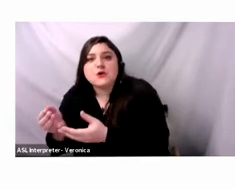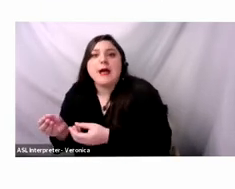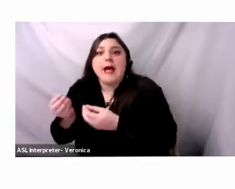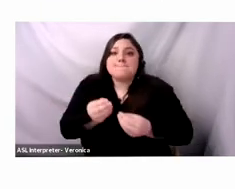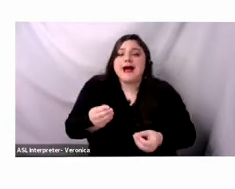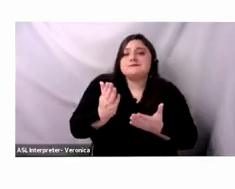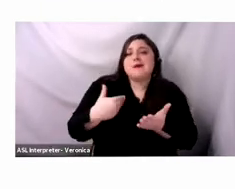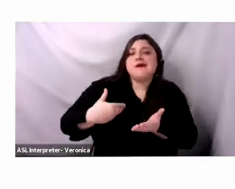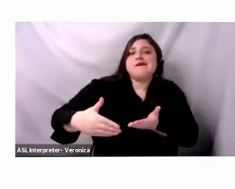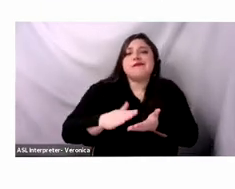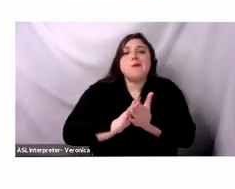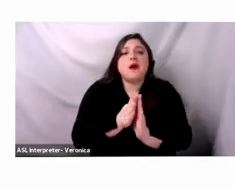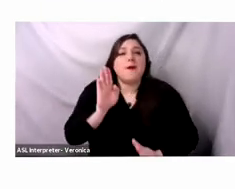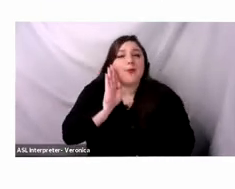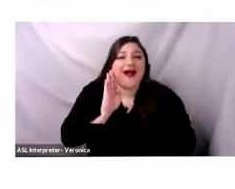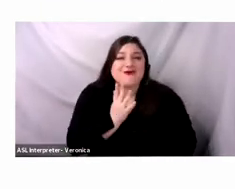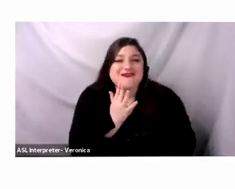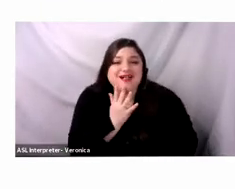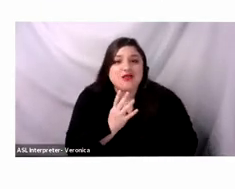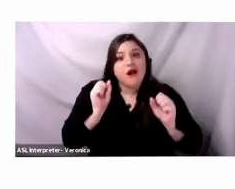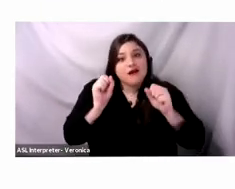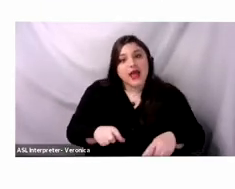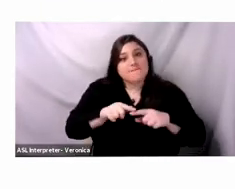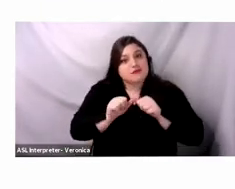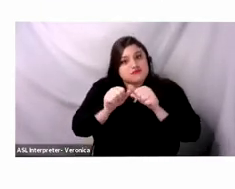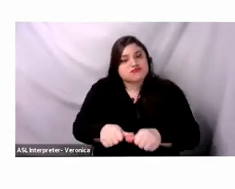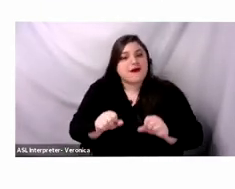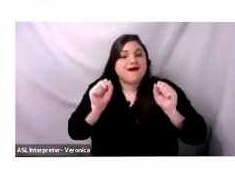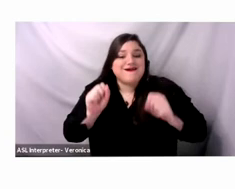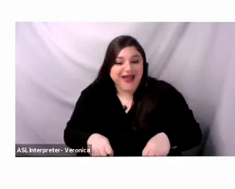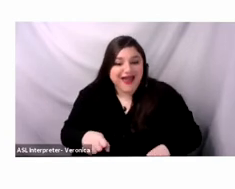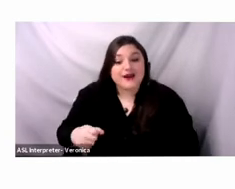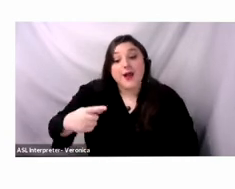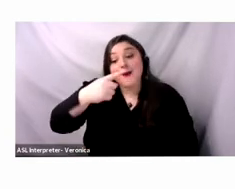with a company that did their own,